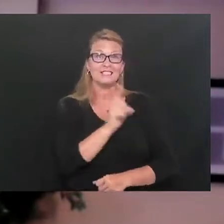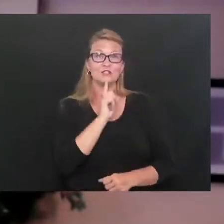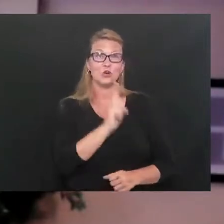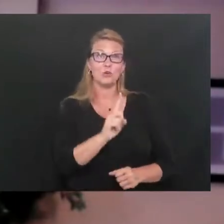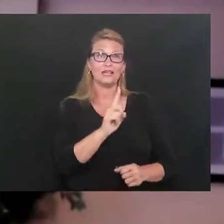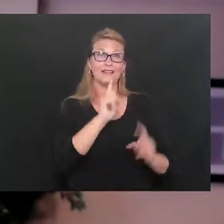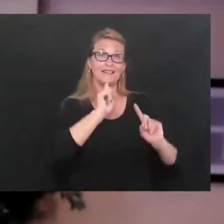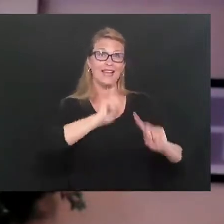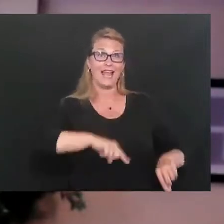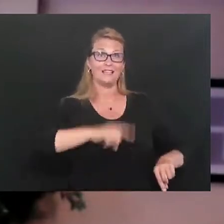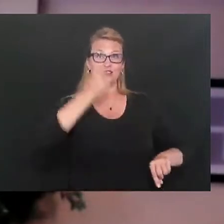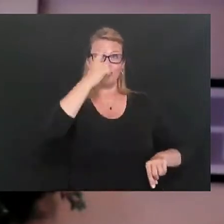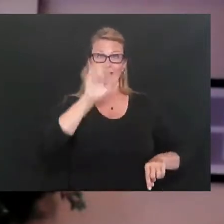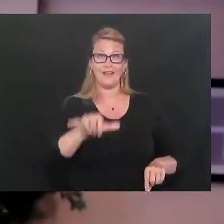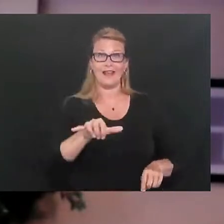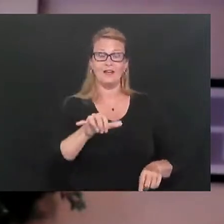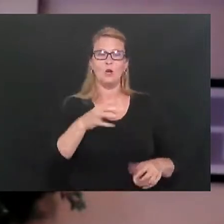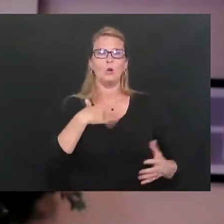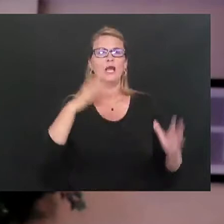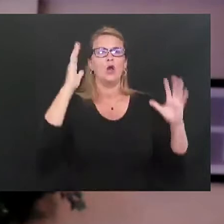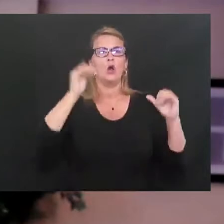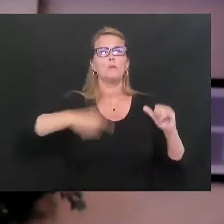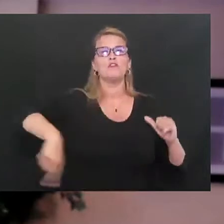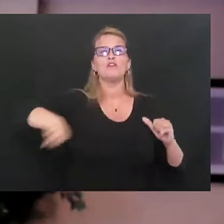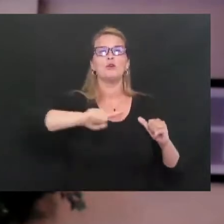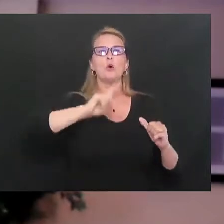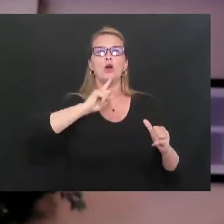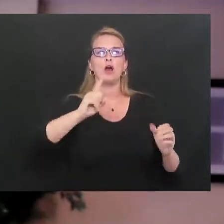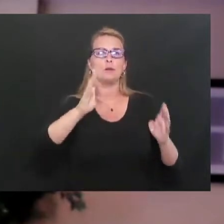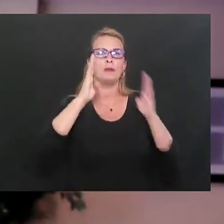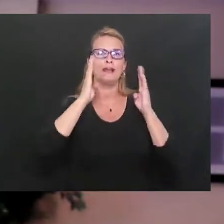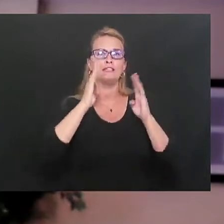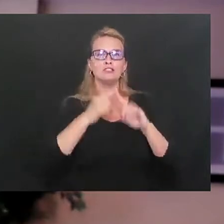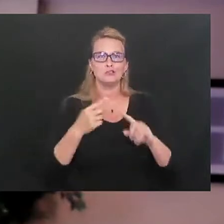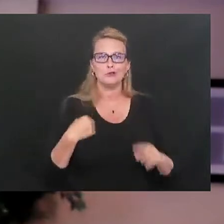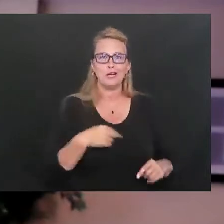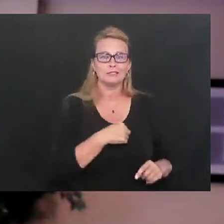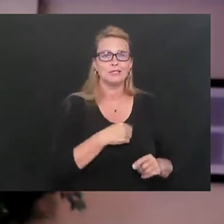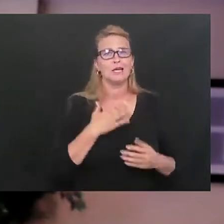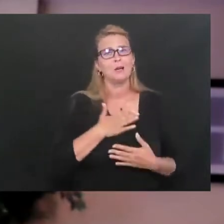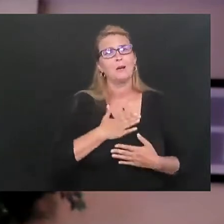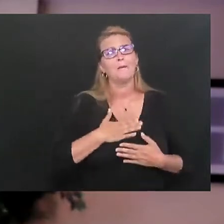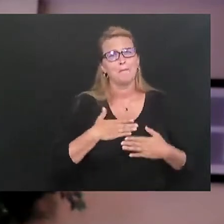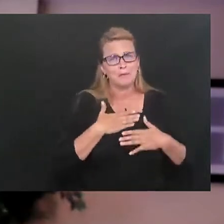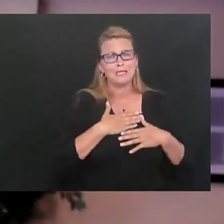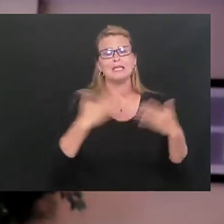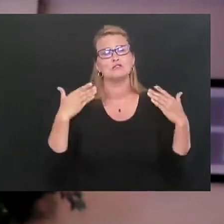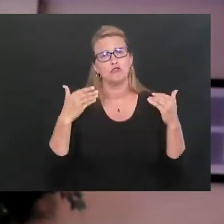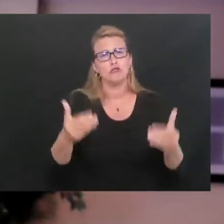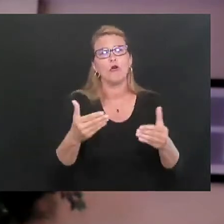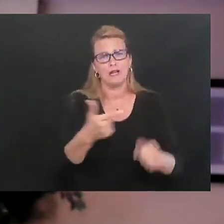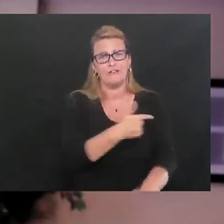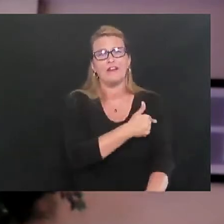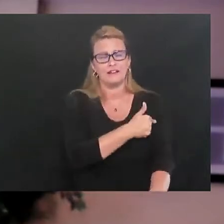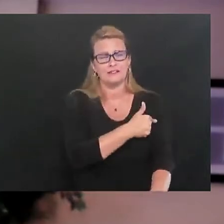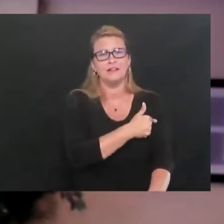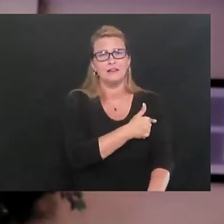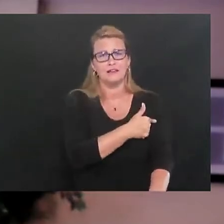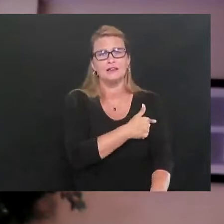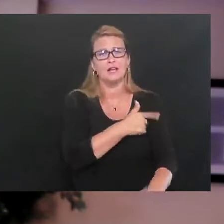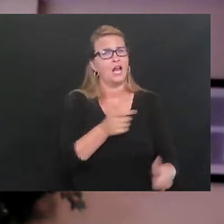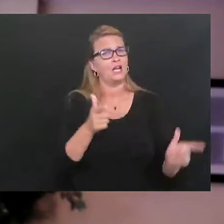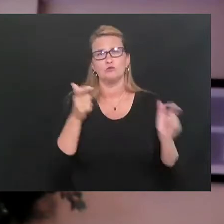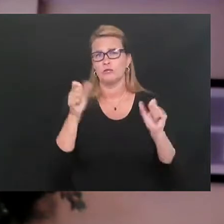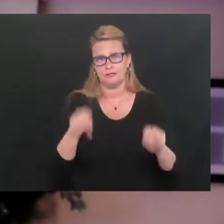that everybody who's listening to this, or everybody who's choosing who's not been vaccinated, chooses to get vaccinated as quickly